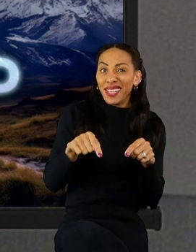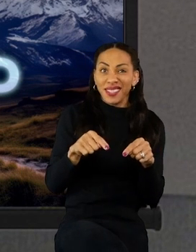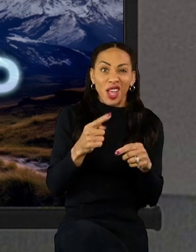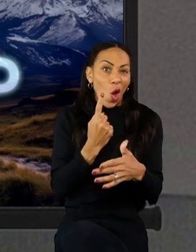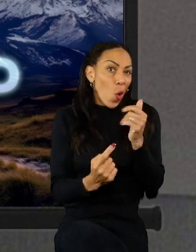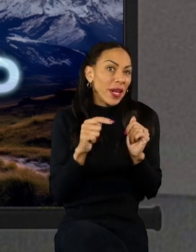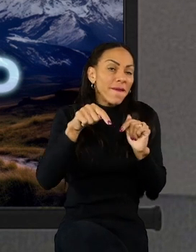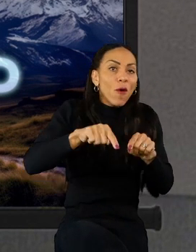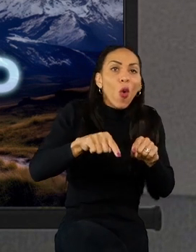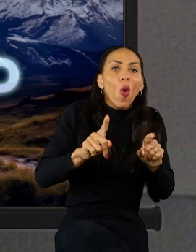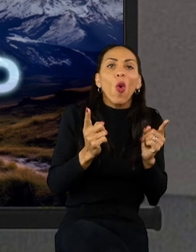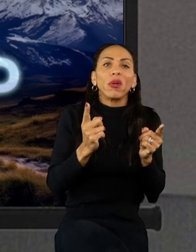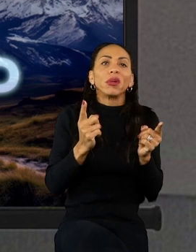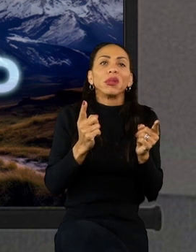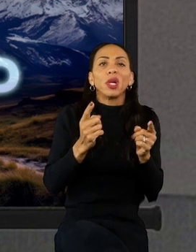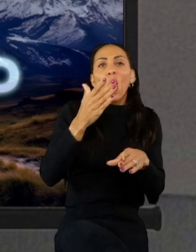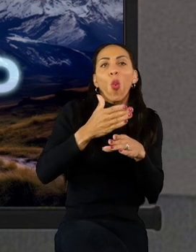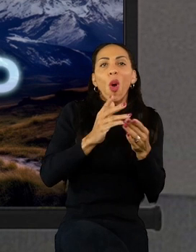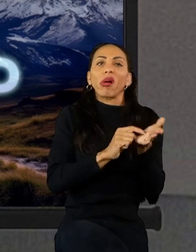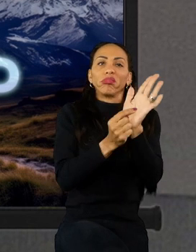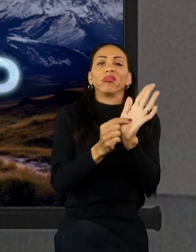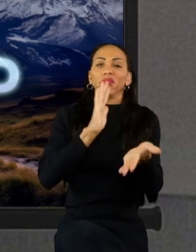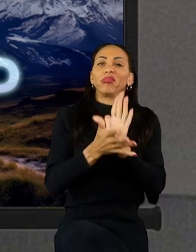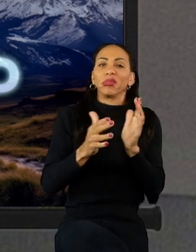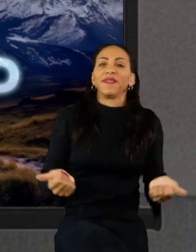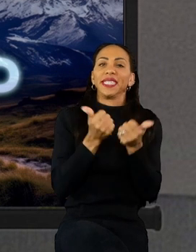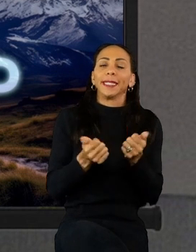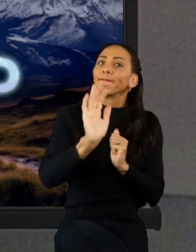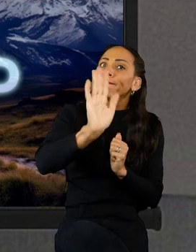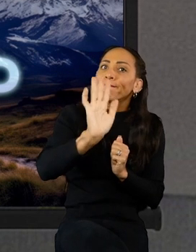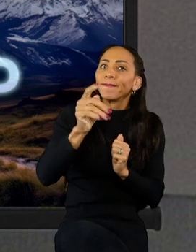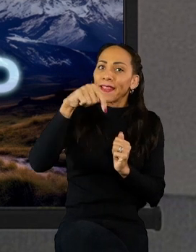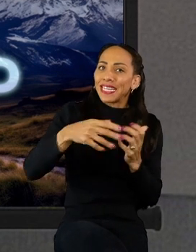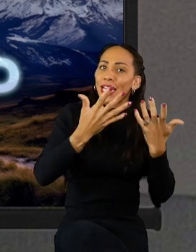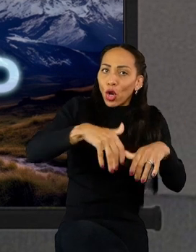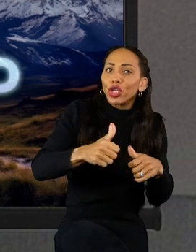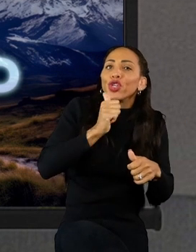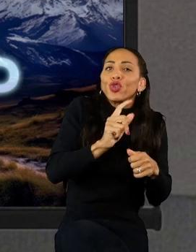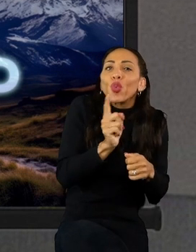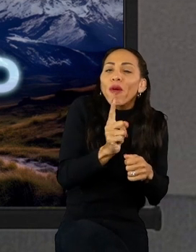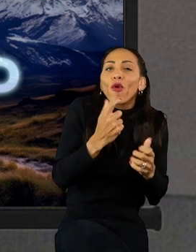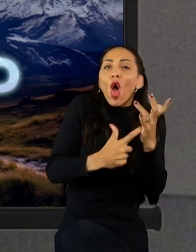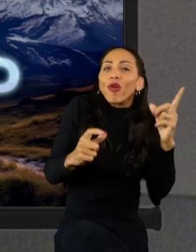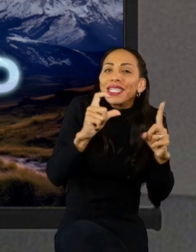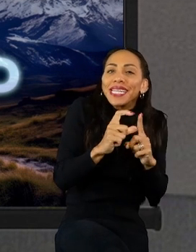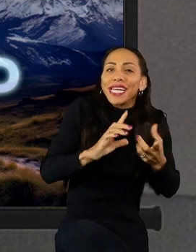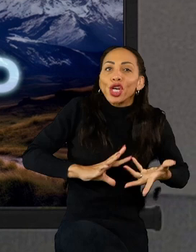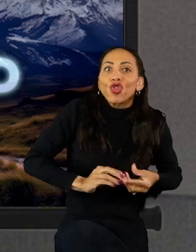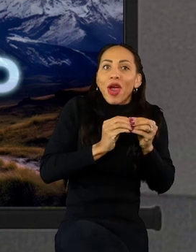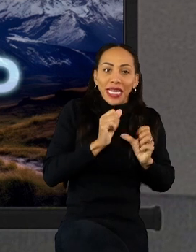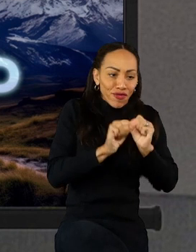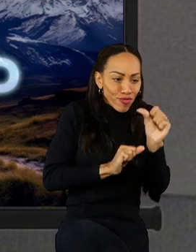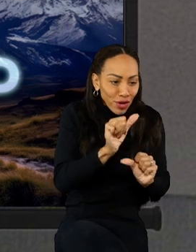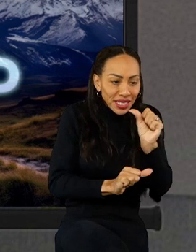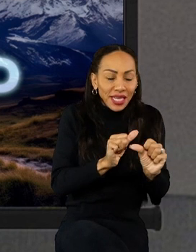final artwork. We're looking at this much more as using the technology through a creative process earlier